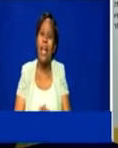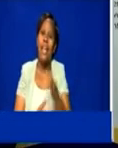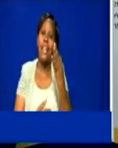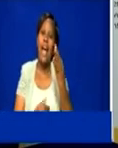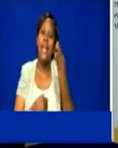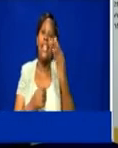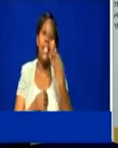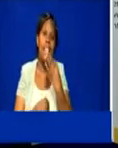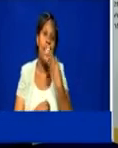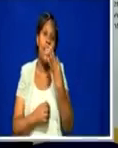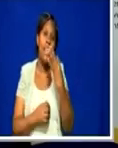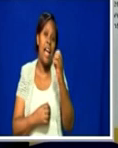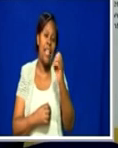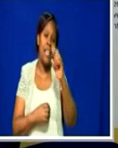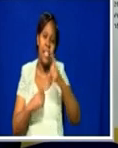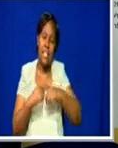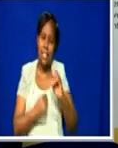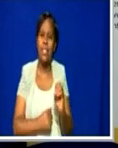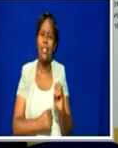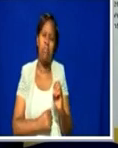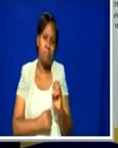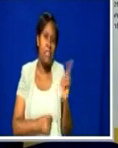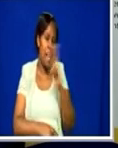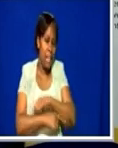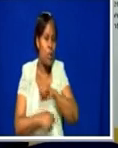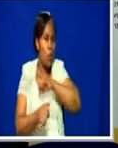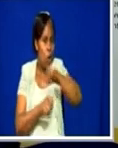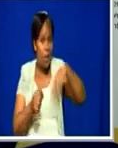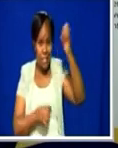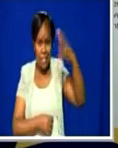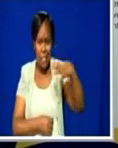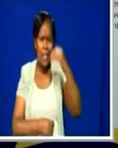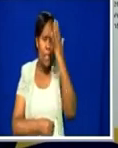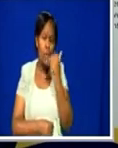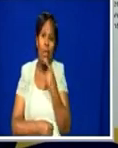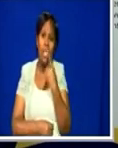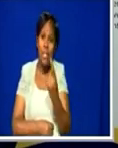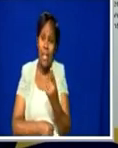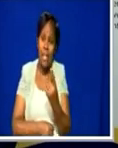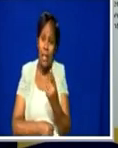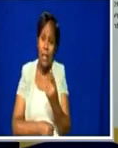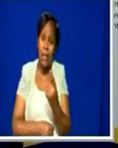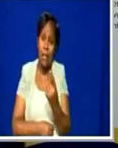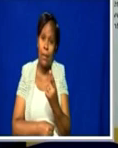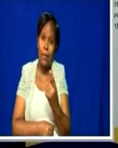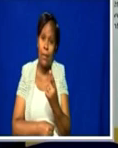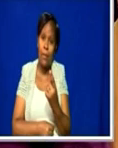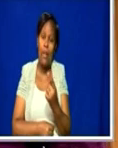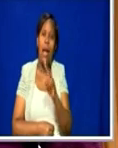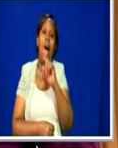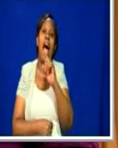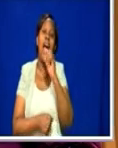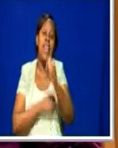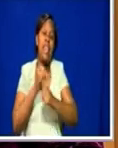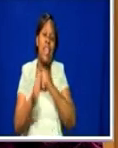quarter Yes, days. yes. At least I got something. At least I got something there. And that is what we refer to as As a year. a